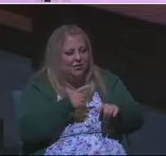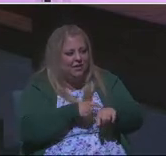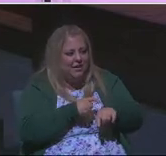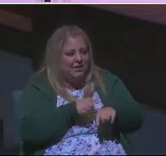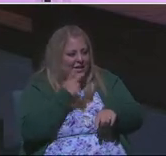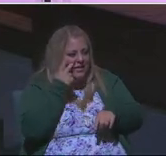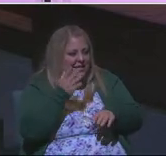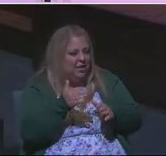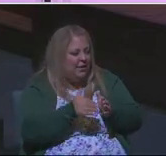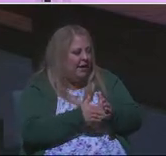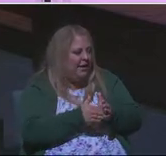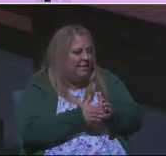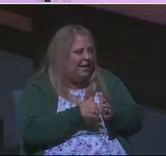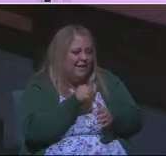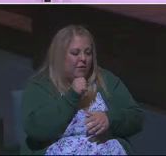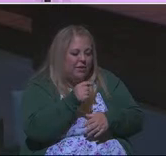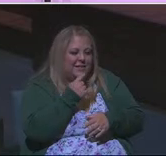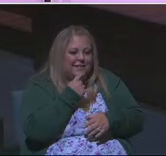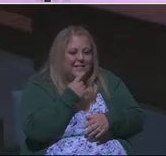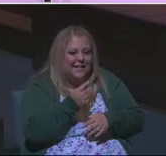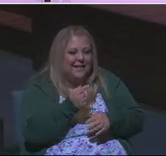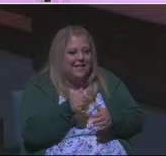But I'm not going to say that this year.